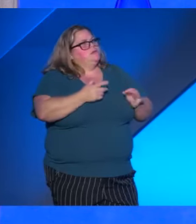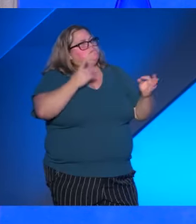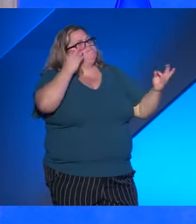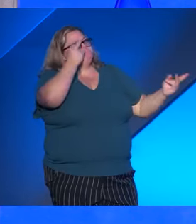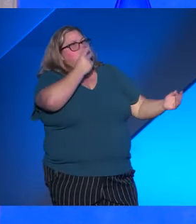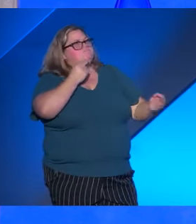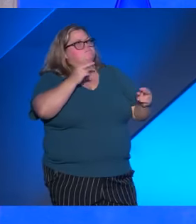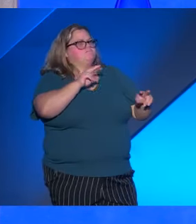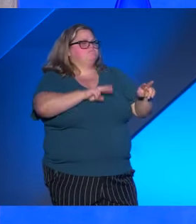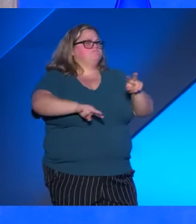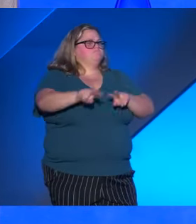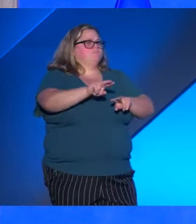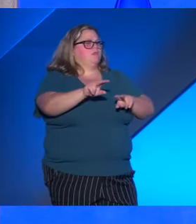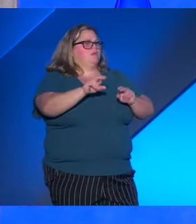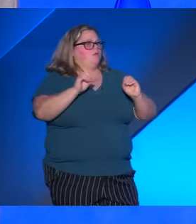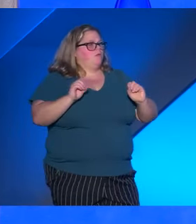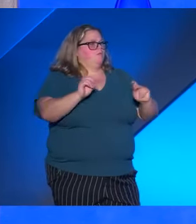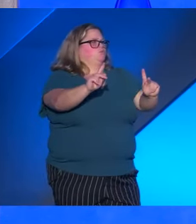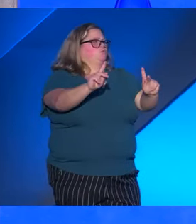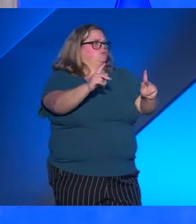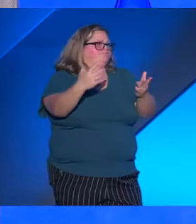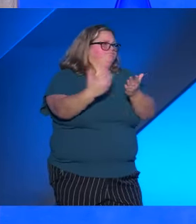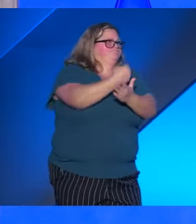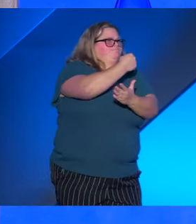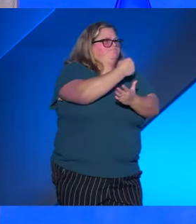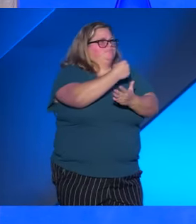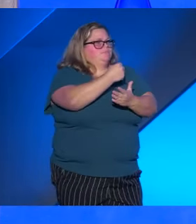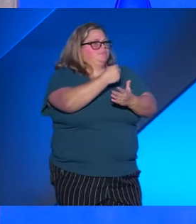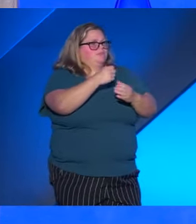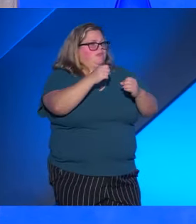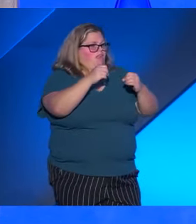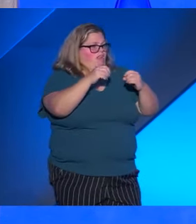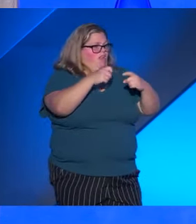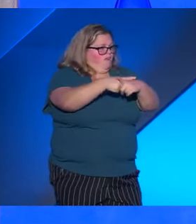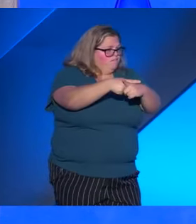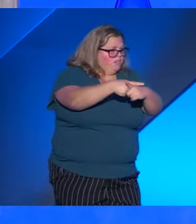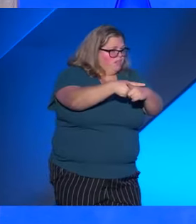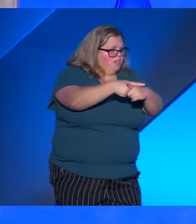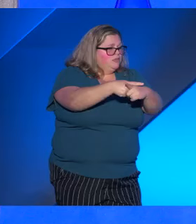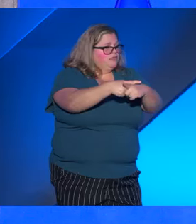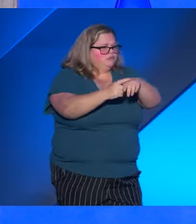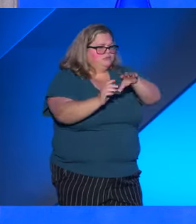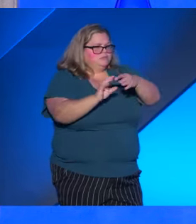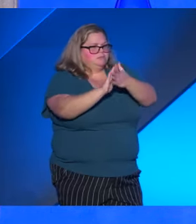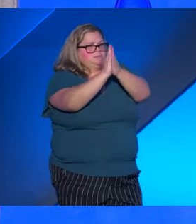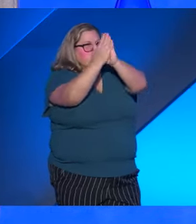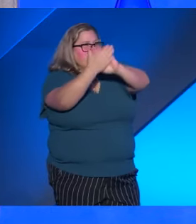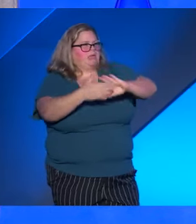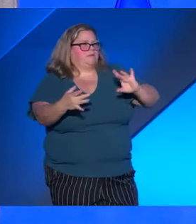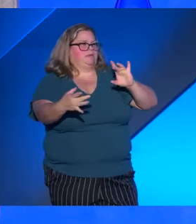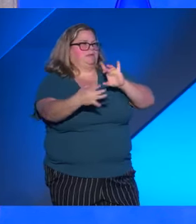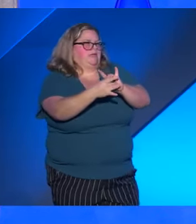to really take conflict and turn it into connection. Mm. How are